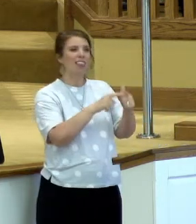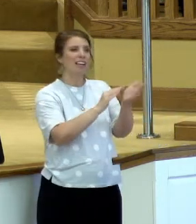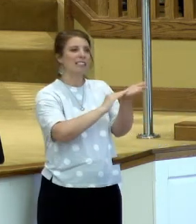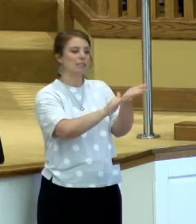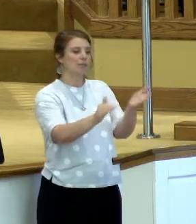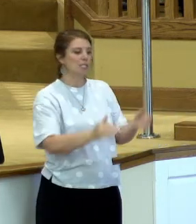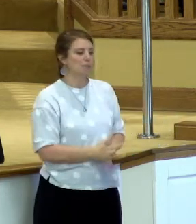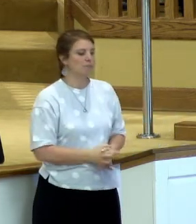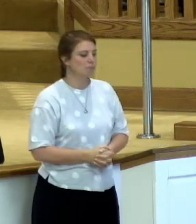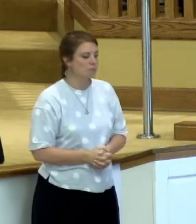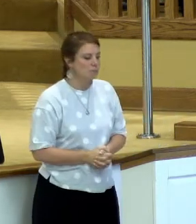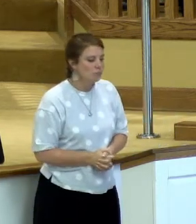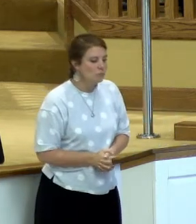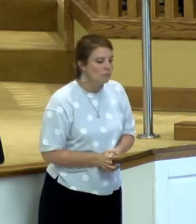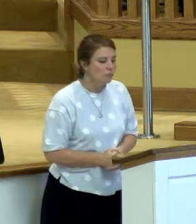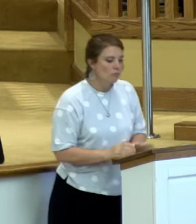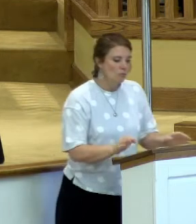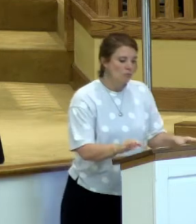kids. Great to see everybody here tonight. Thank you.